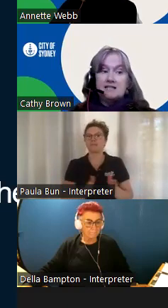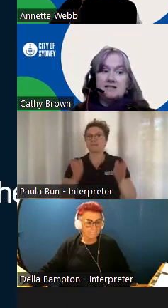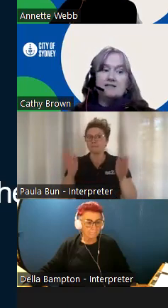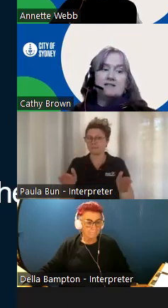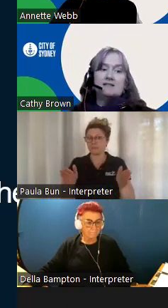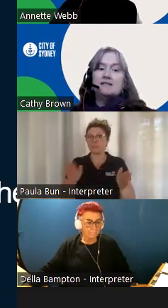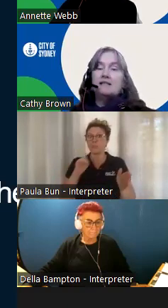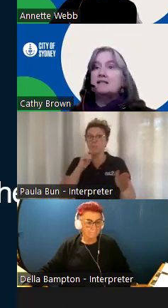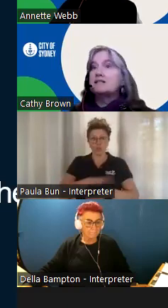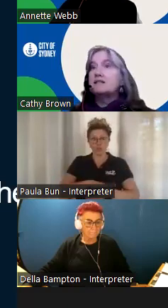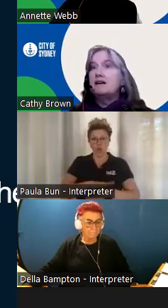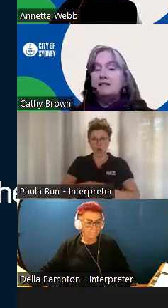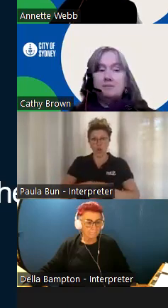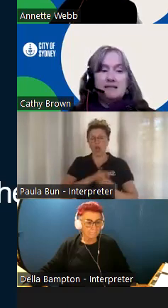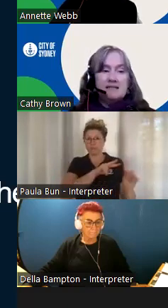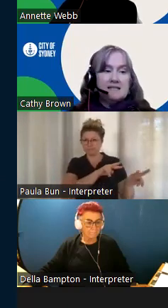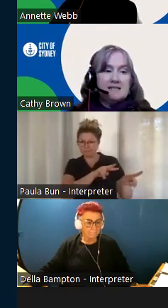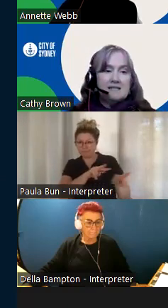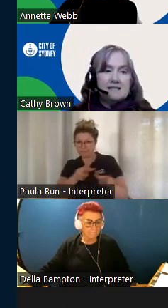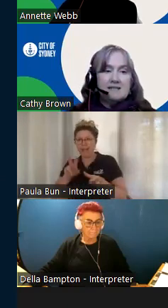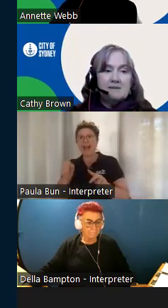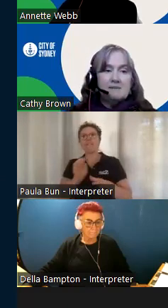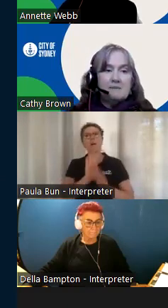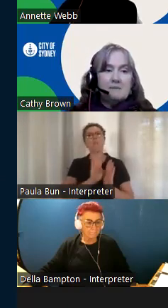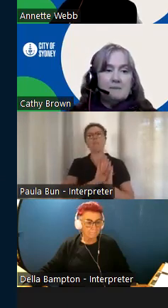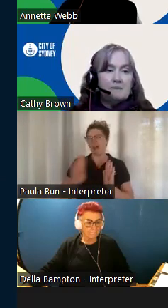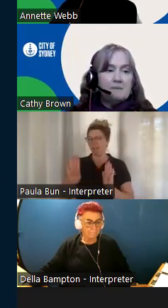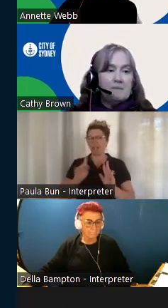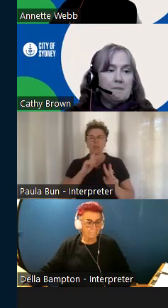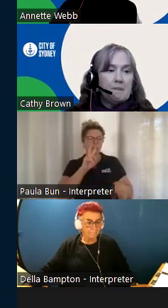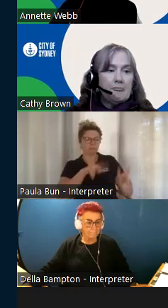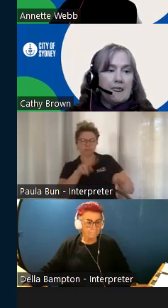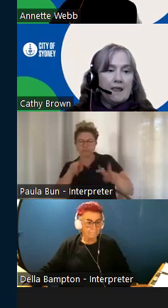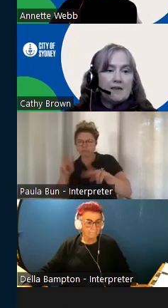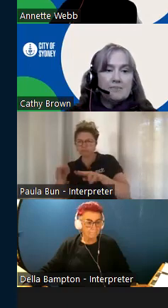of assessors. Next slide, please.